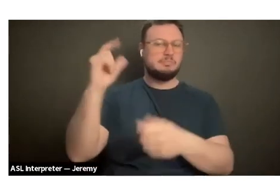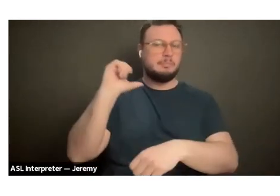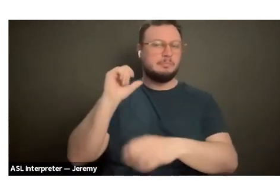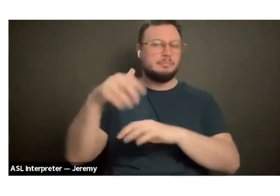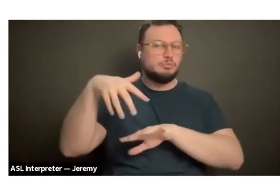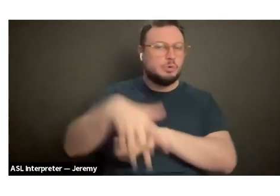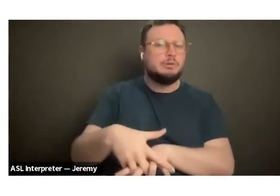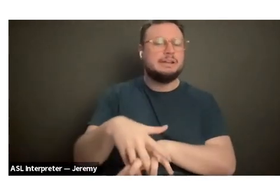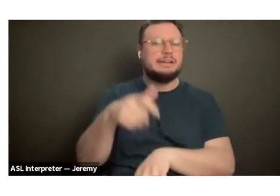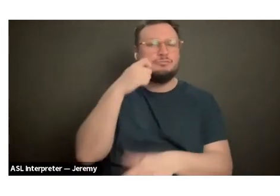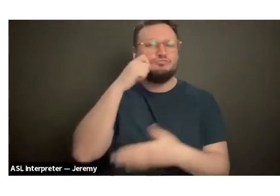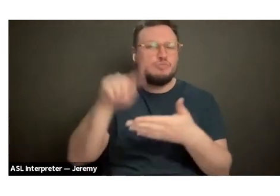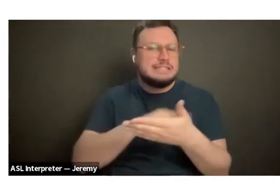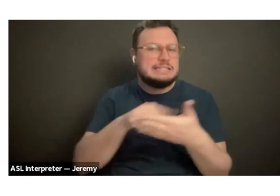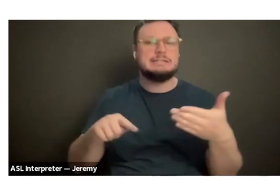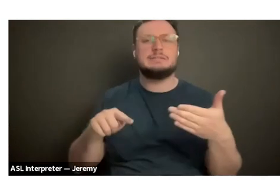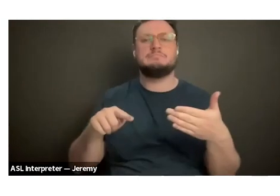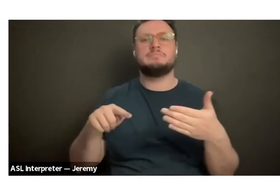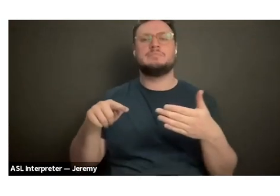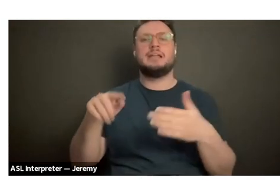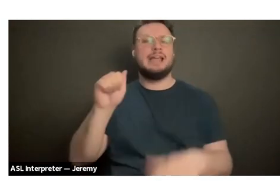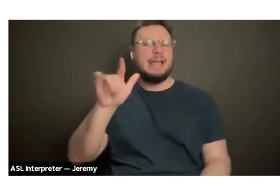change ourselves. Next slide, please.